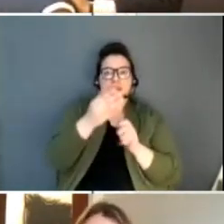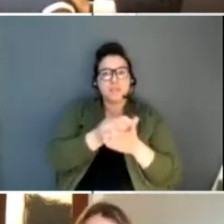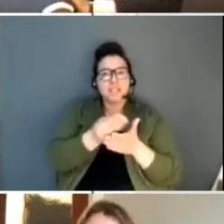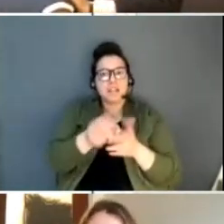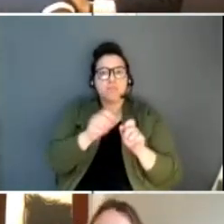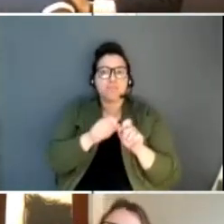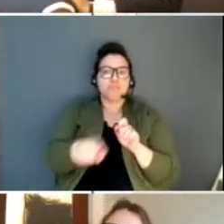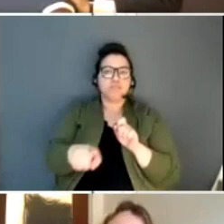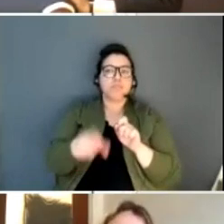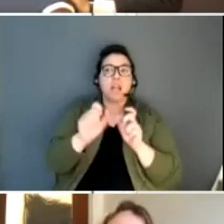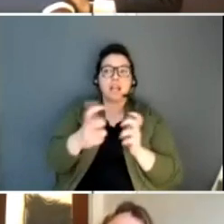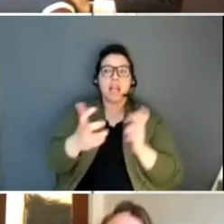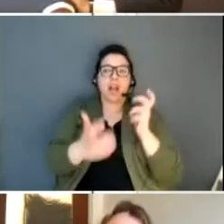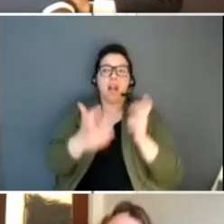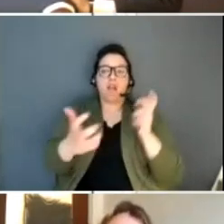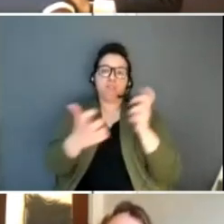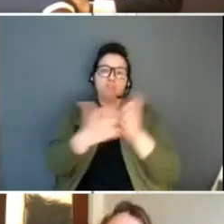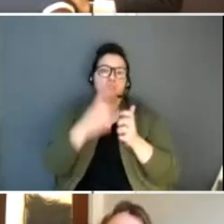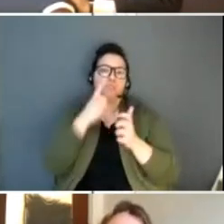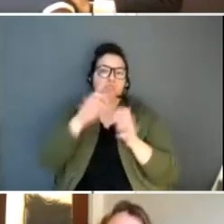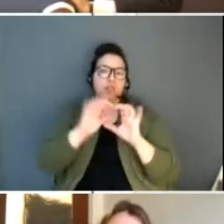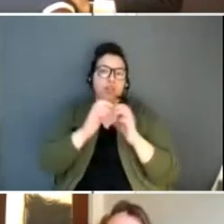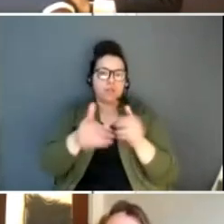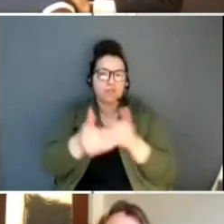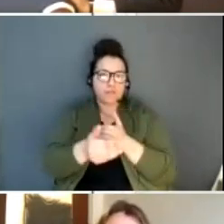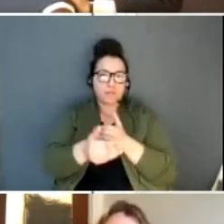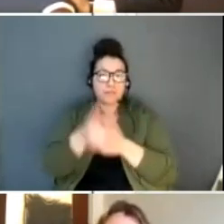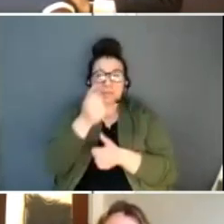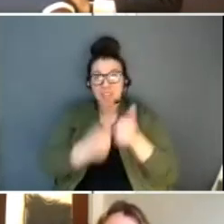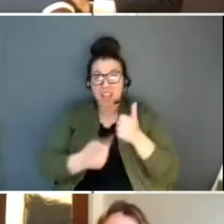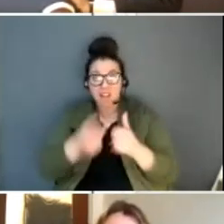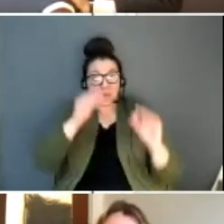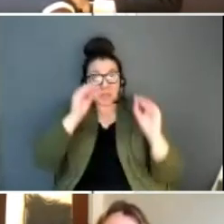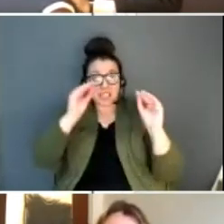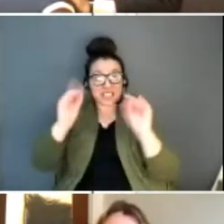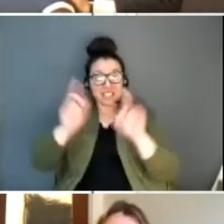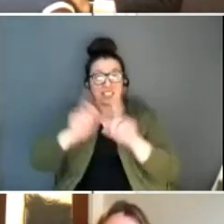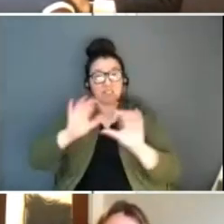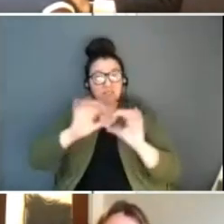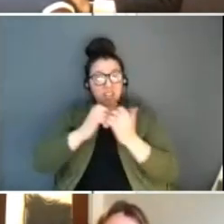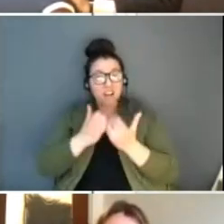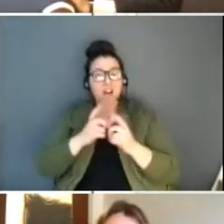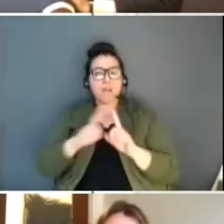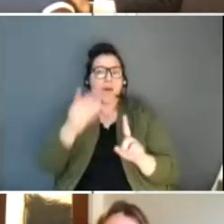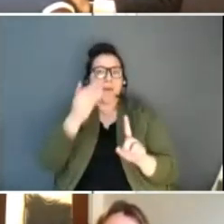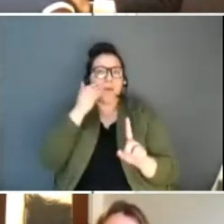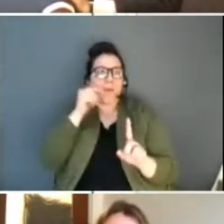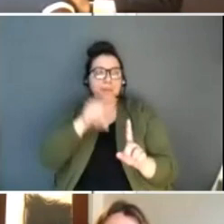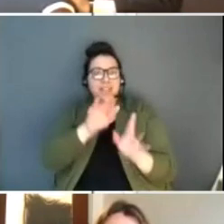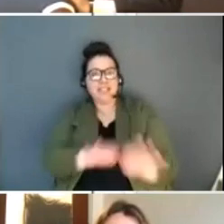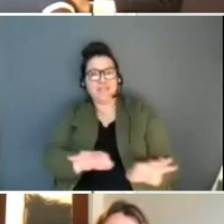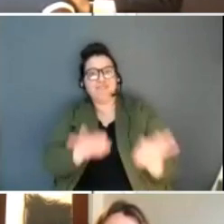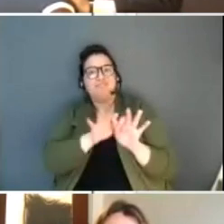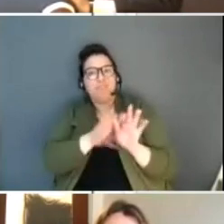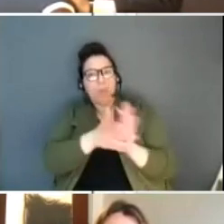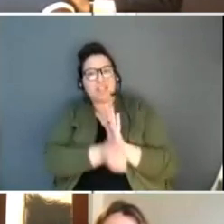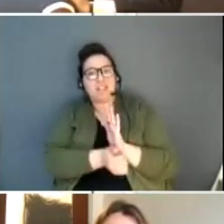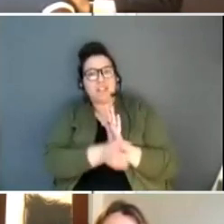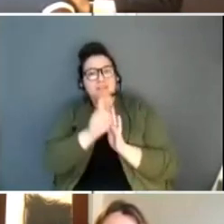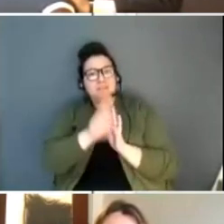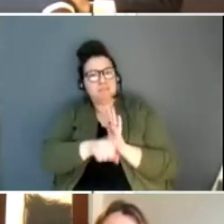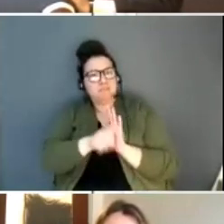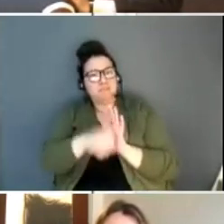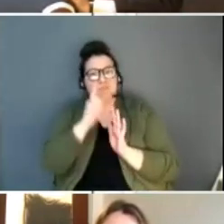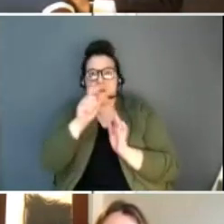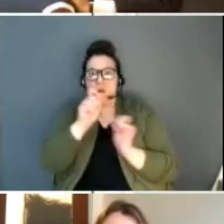content into your class. Everyone's teaching something differently today, but we all know that these skills matter across the board. So